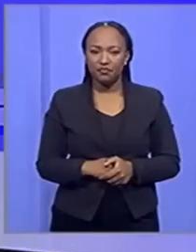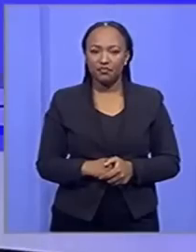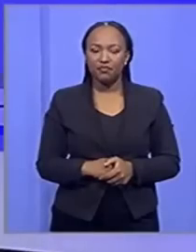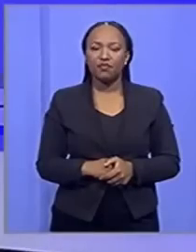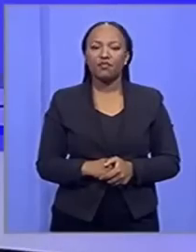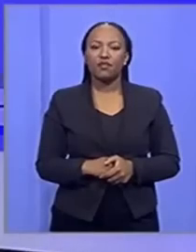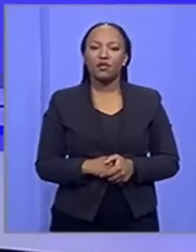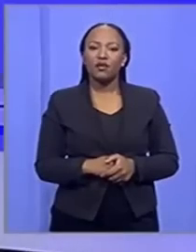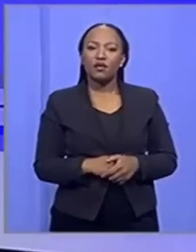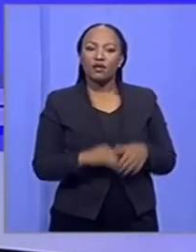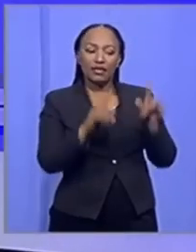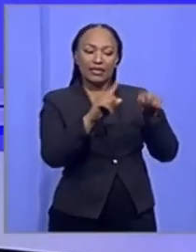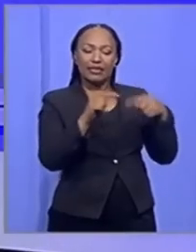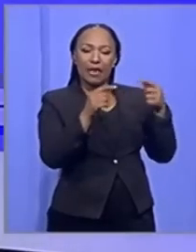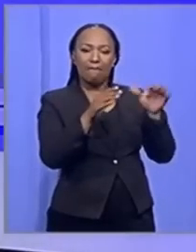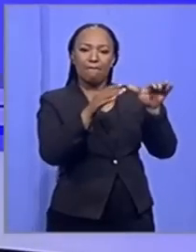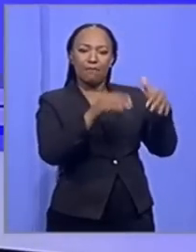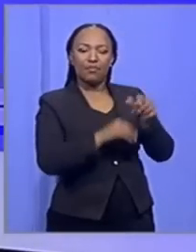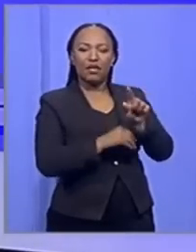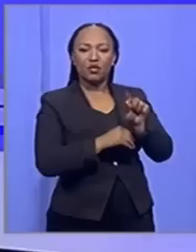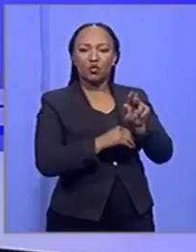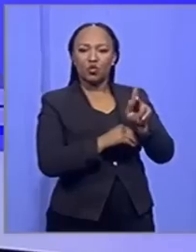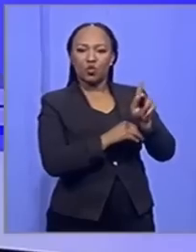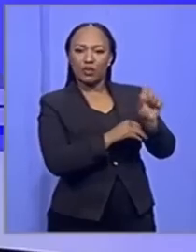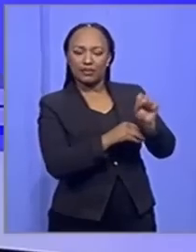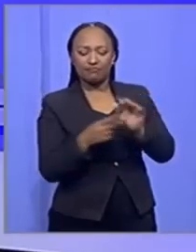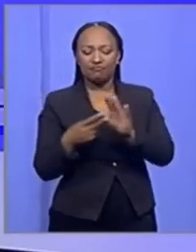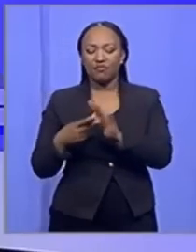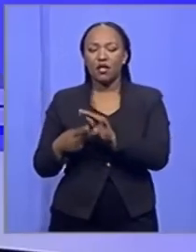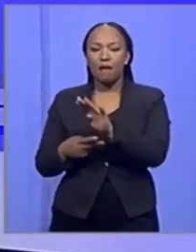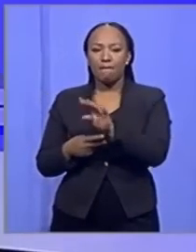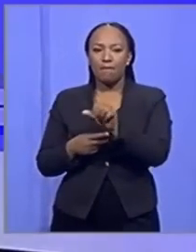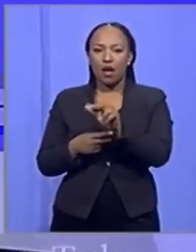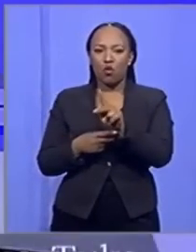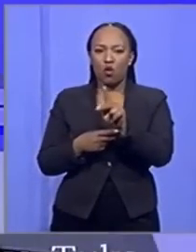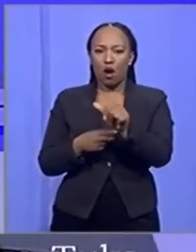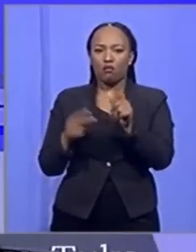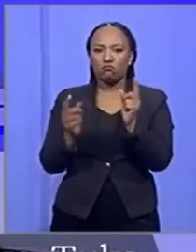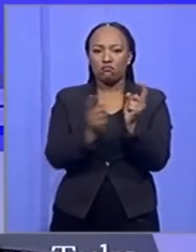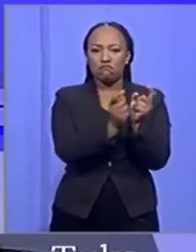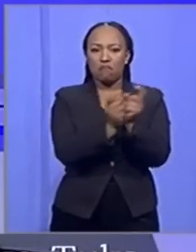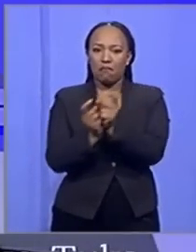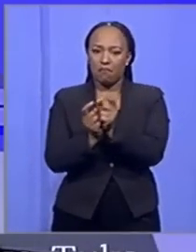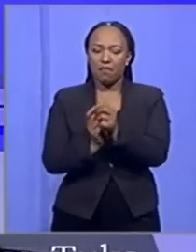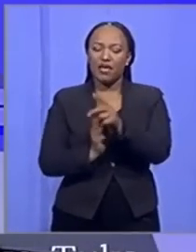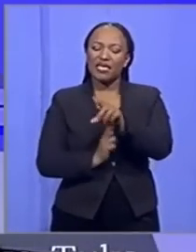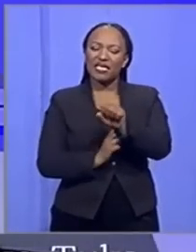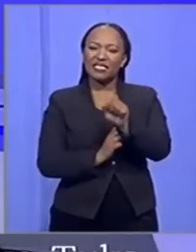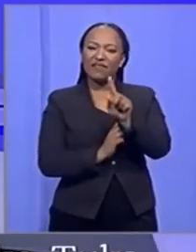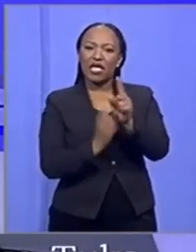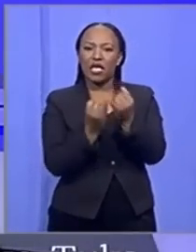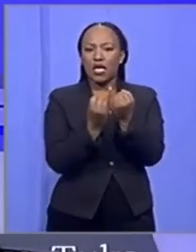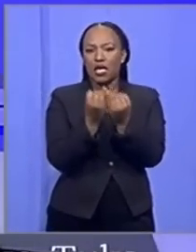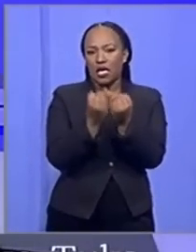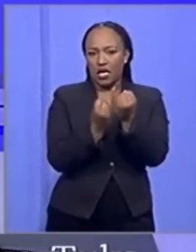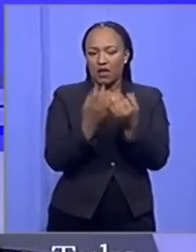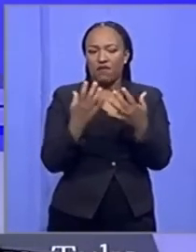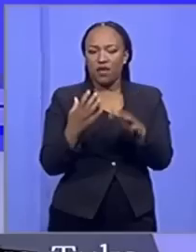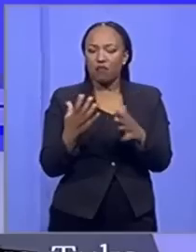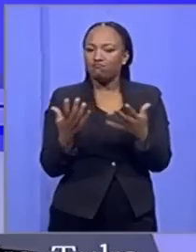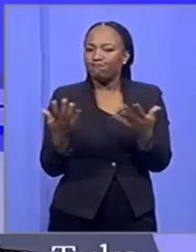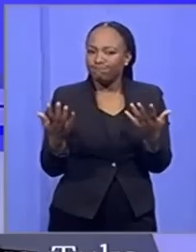Monyetla wa sehlopha sa University of Pretoria le Sabaroka FC wa go hlatšošetša leking ya DStv Premiership wa nyamelela se se latela